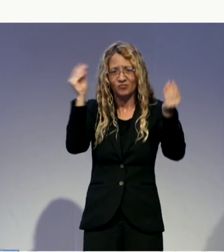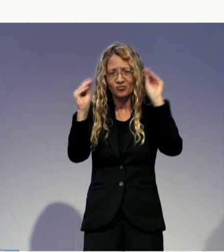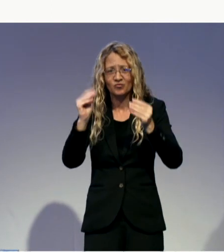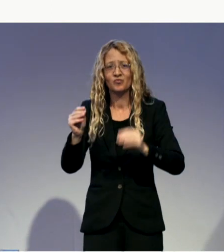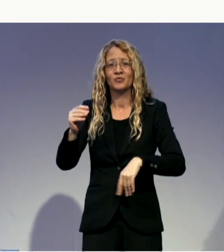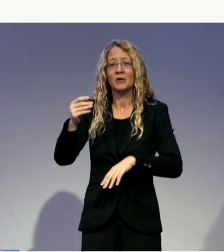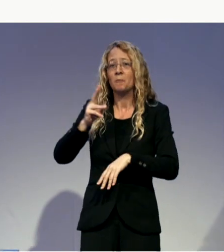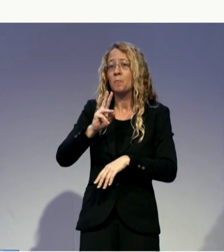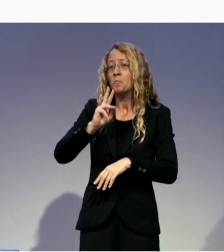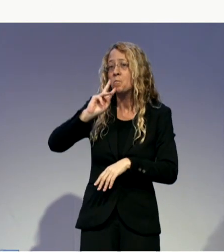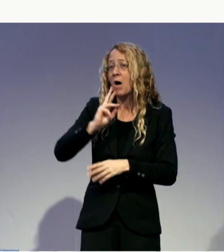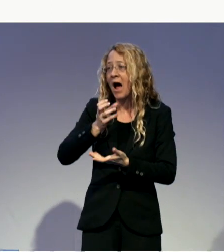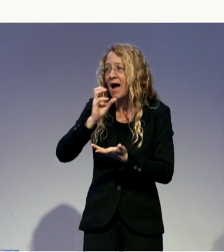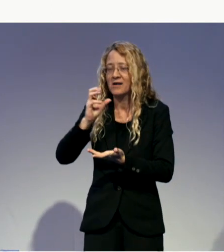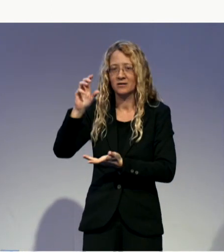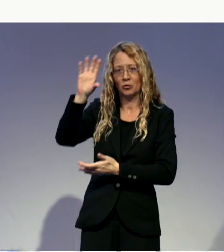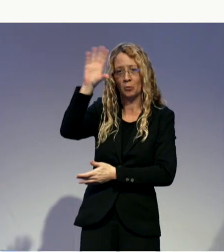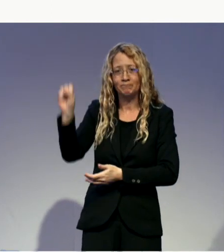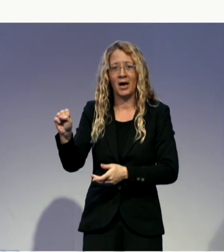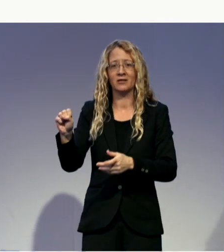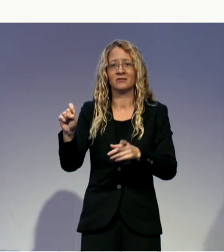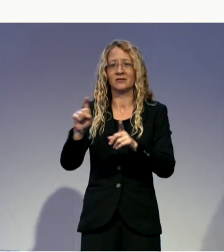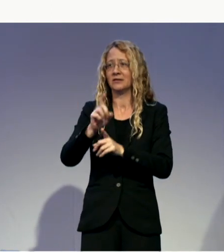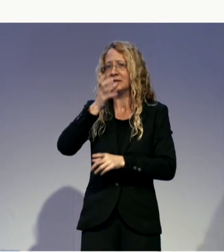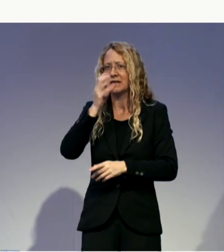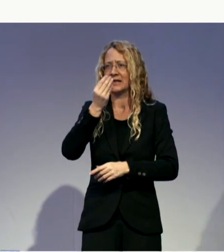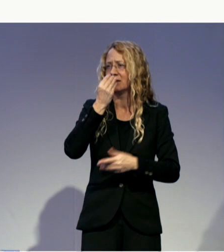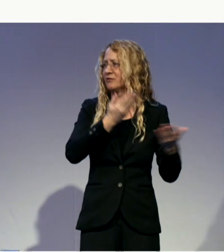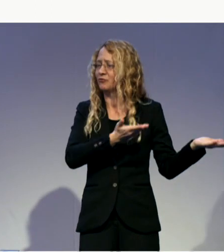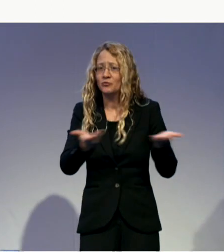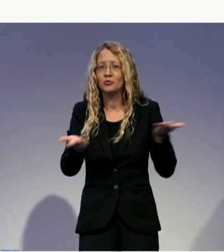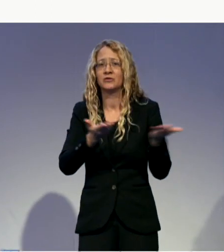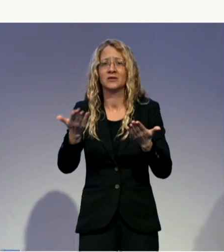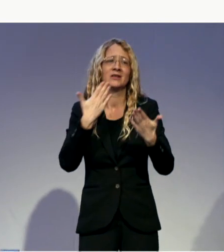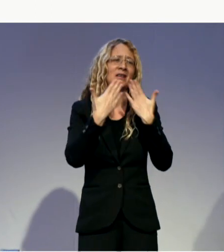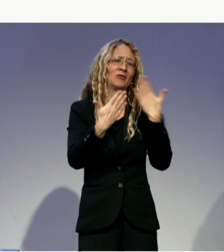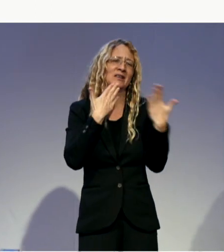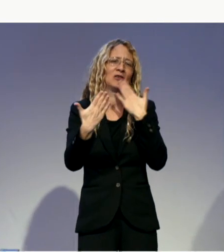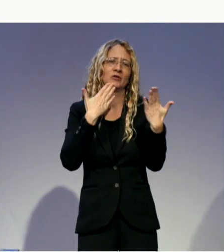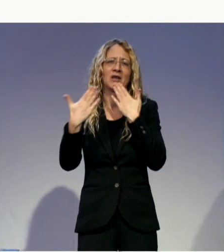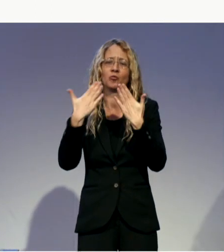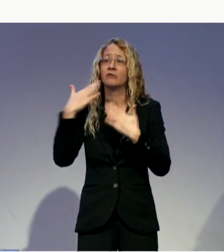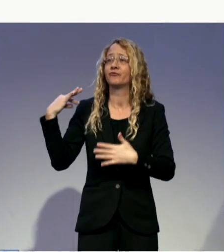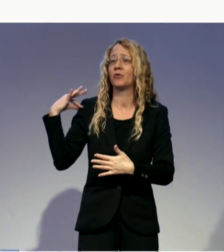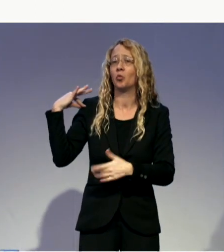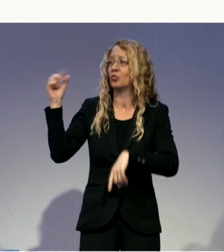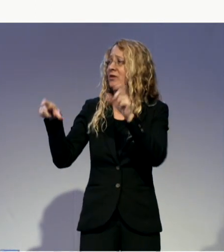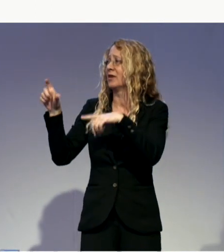catering company Urest, and last but not least, all the volunteers. Thanks to everyone, and especially thanks to our team.